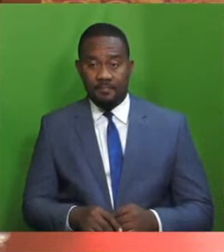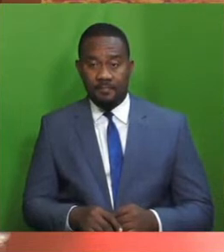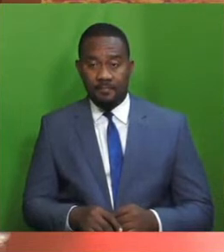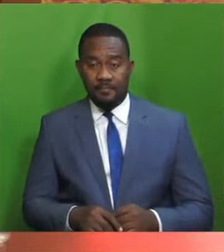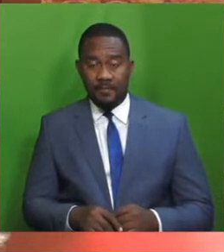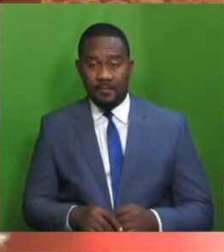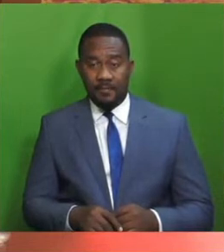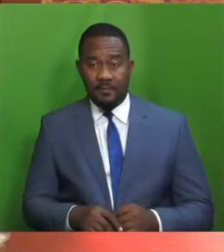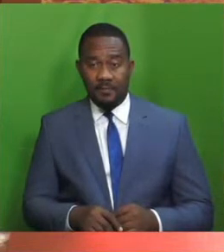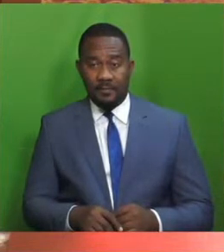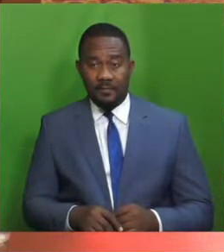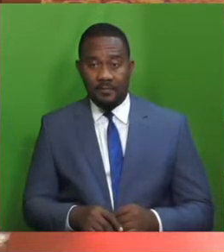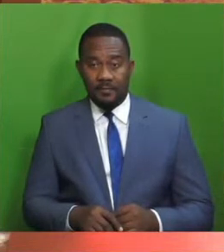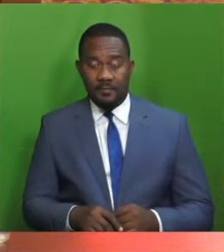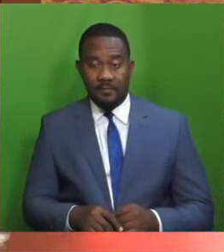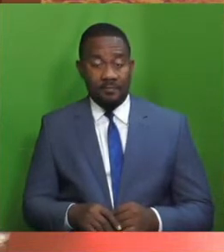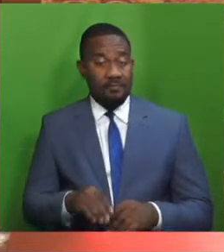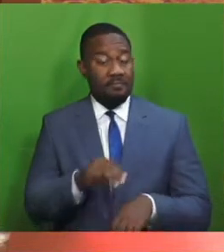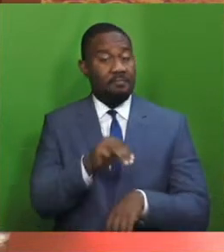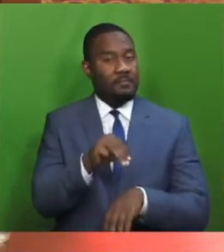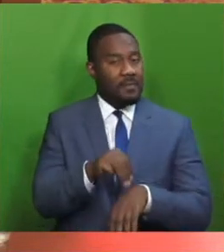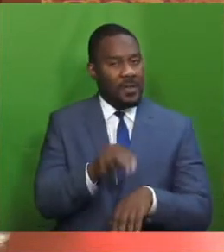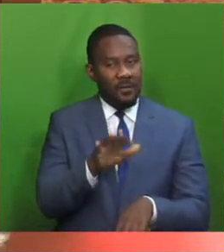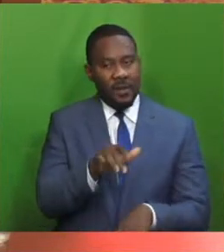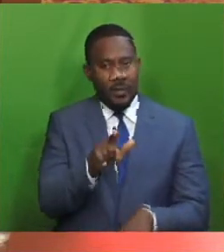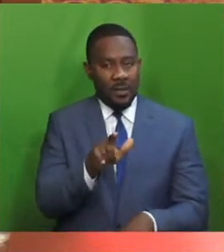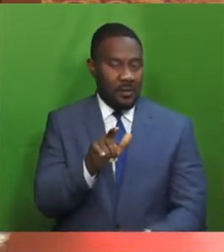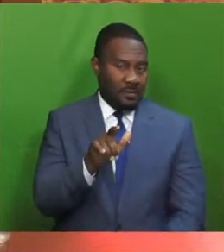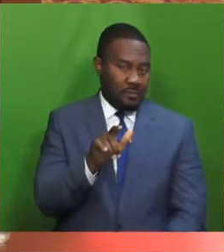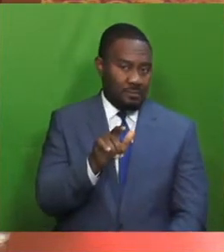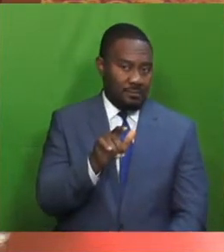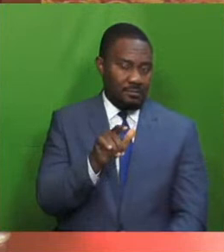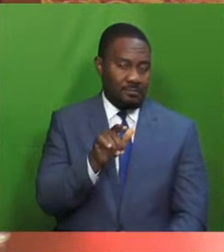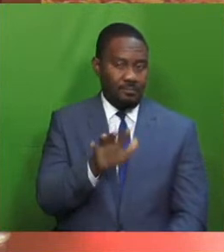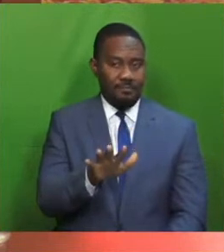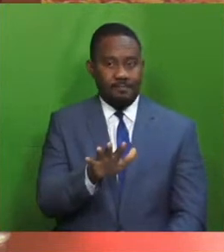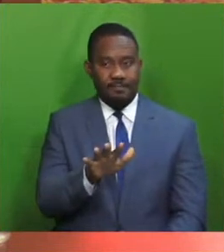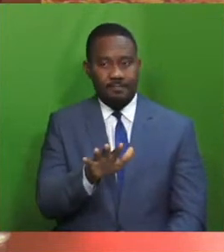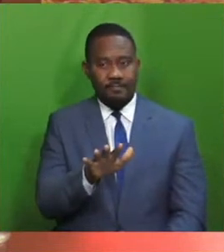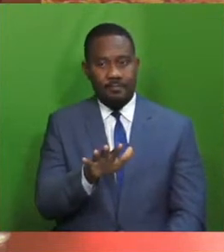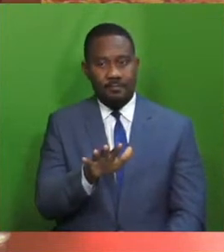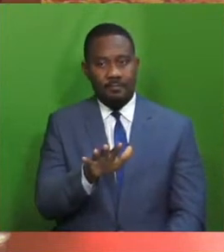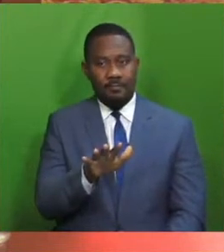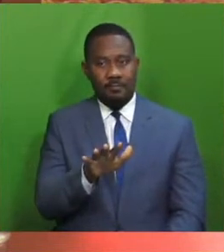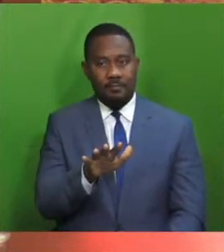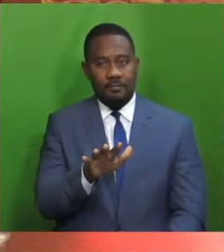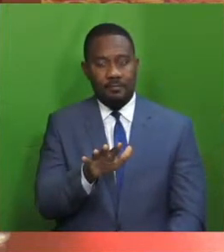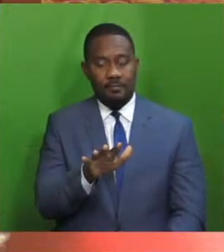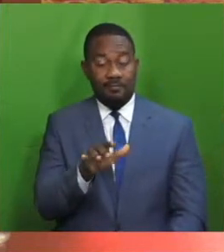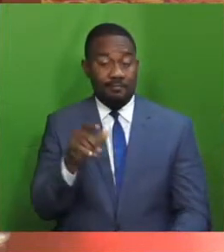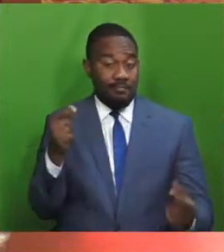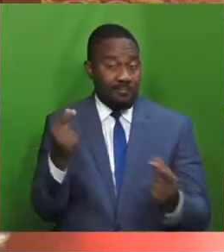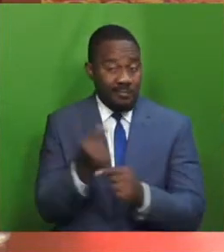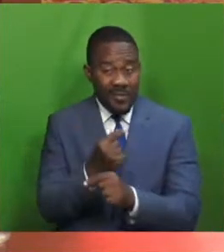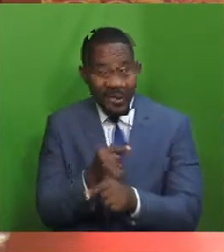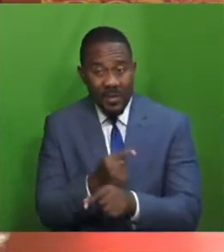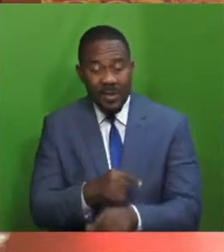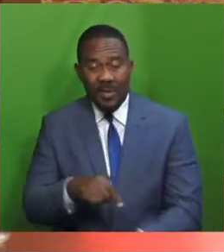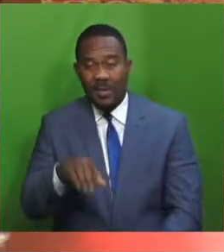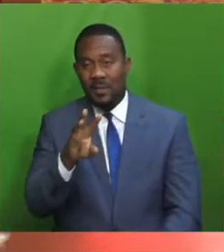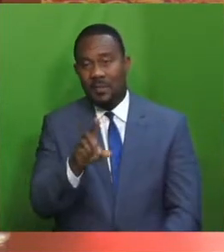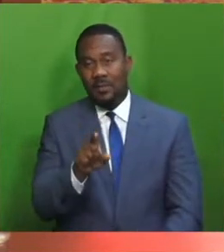Guinea-Bissau 4.5%, Mali 5.1%, Niger 5.9%, Togo 5.3%, Cape Verde 5.7%, Gambia 6.1%, Sierra